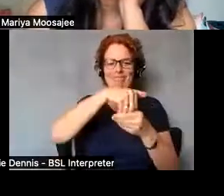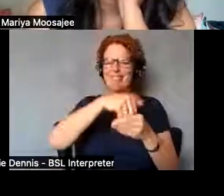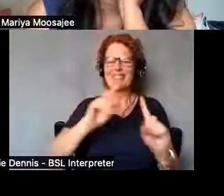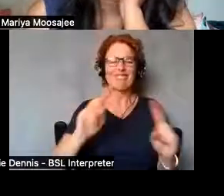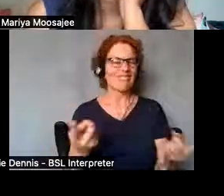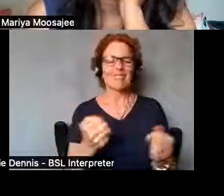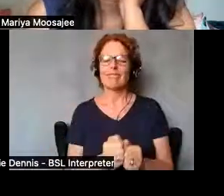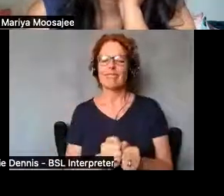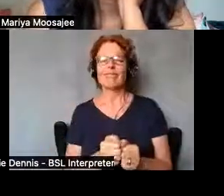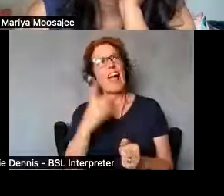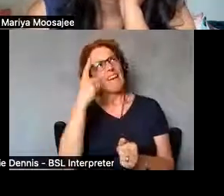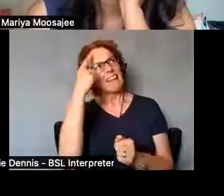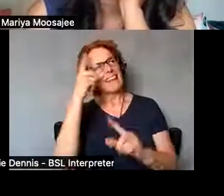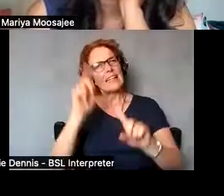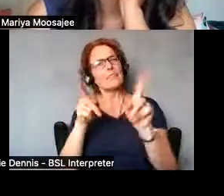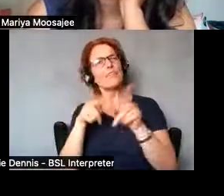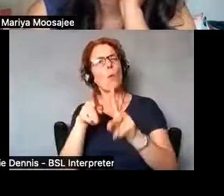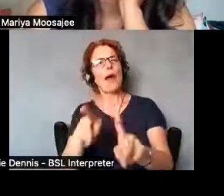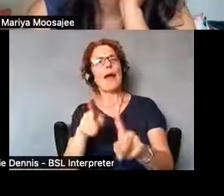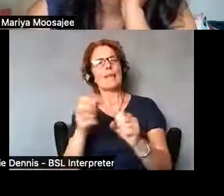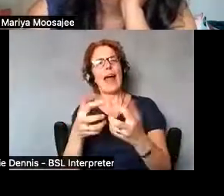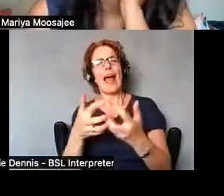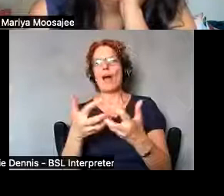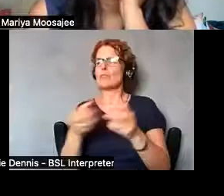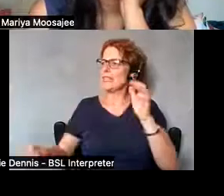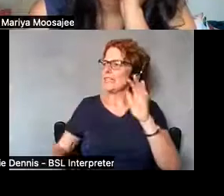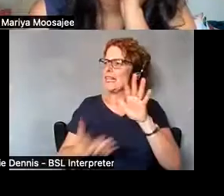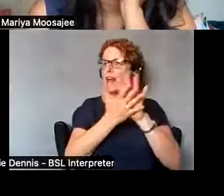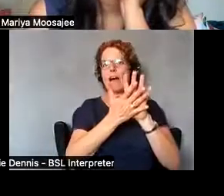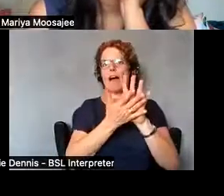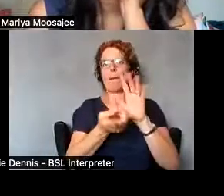need to think of another way of delivering these genes back to the eye.